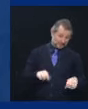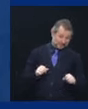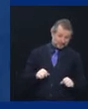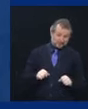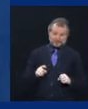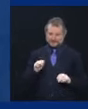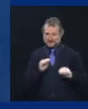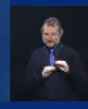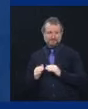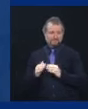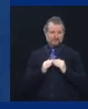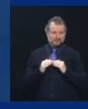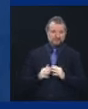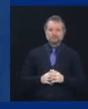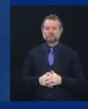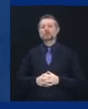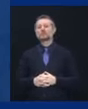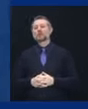way we